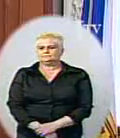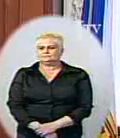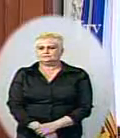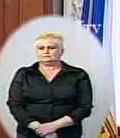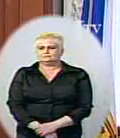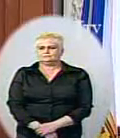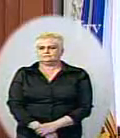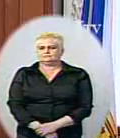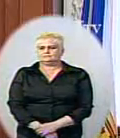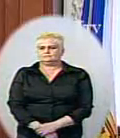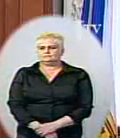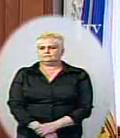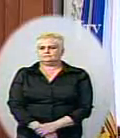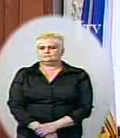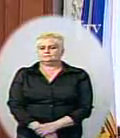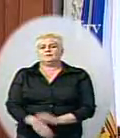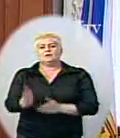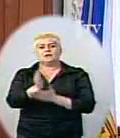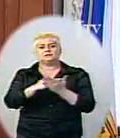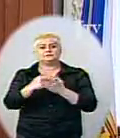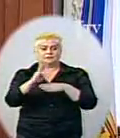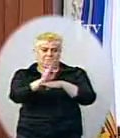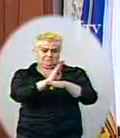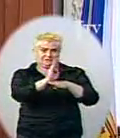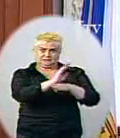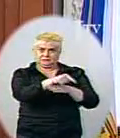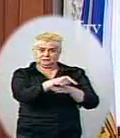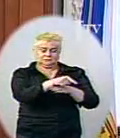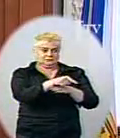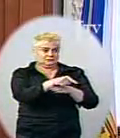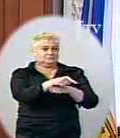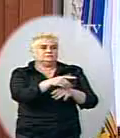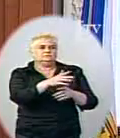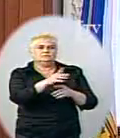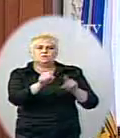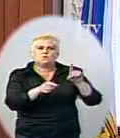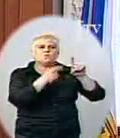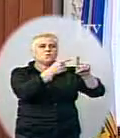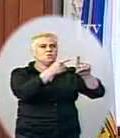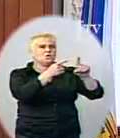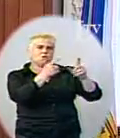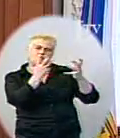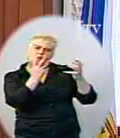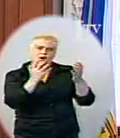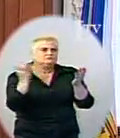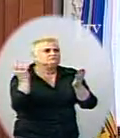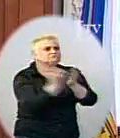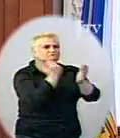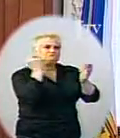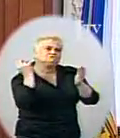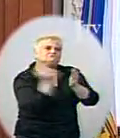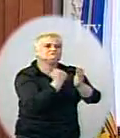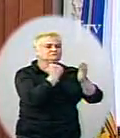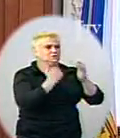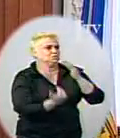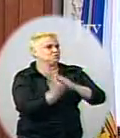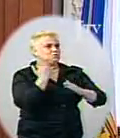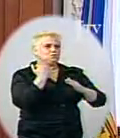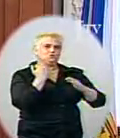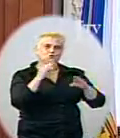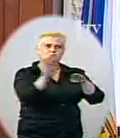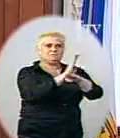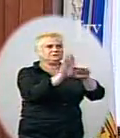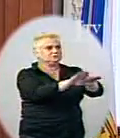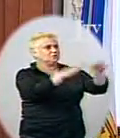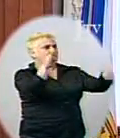While some of our long-standing industries are sharpening their focus to grab larger shares of growing markets, others